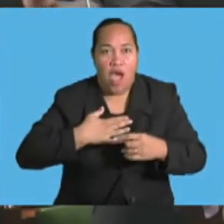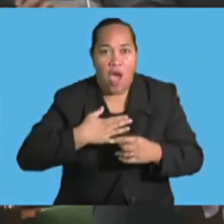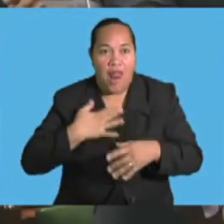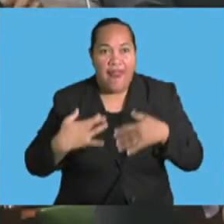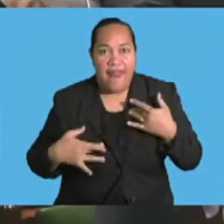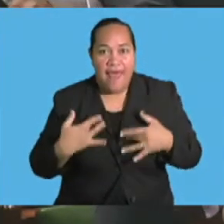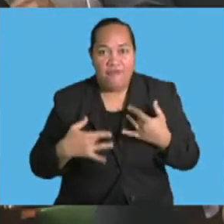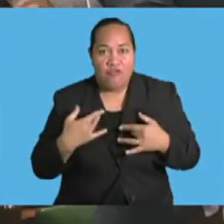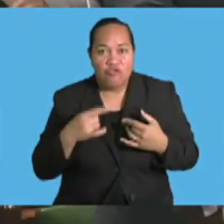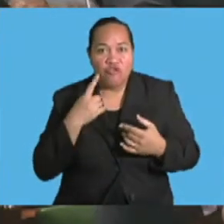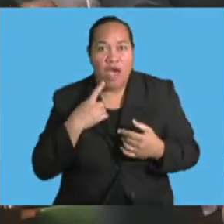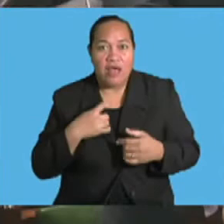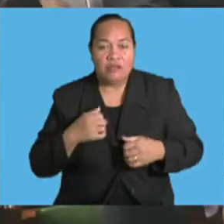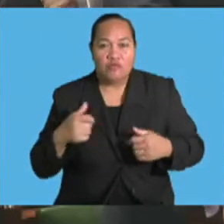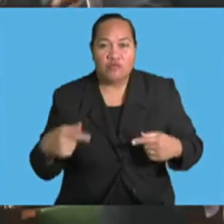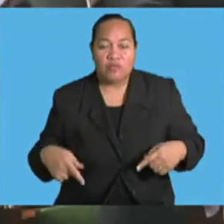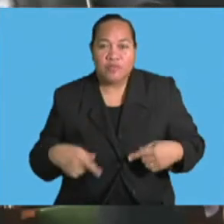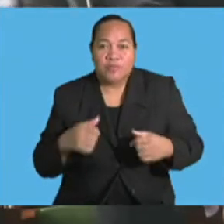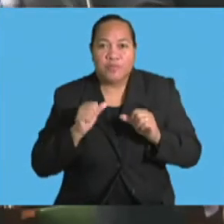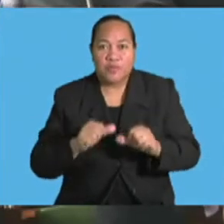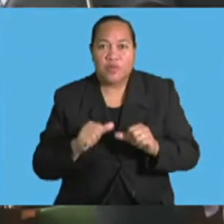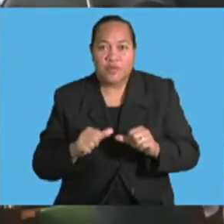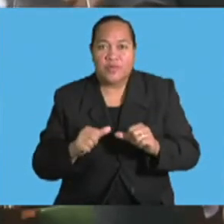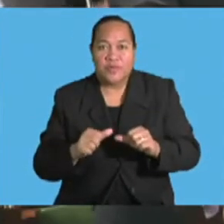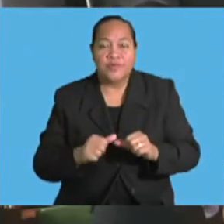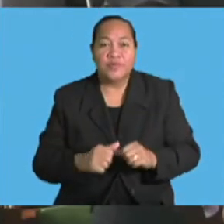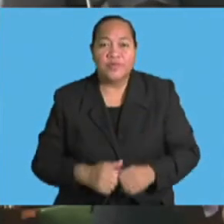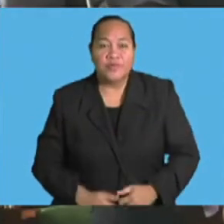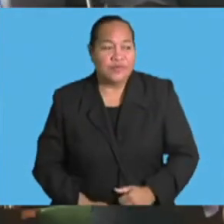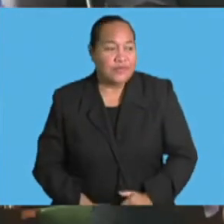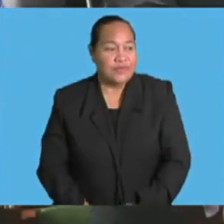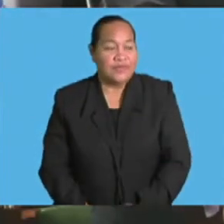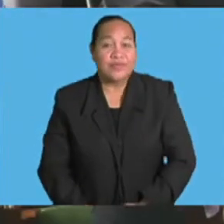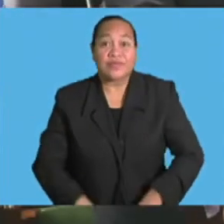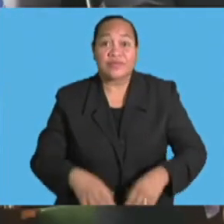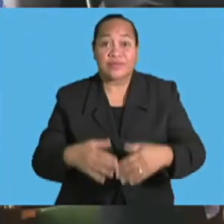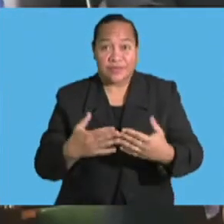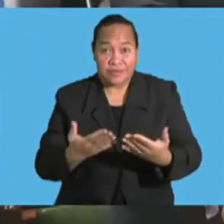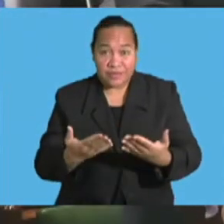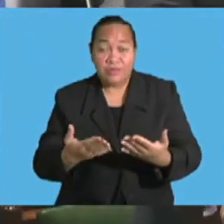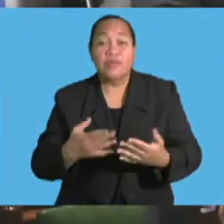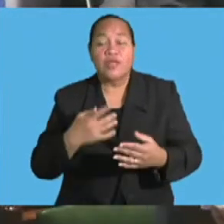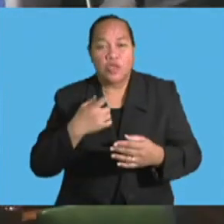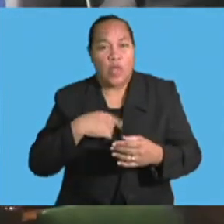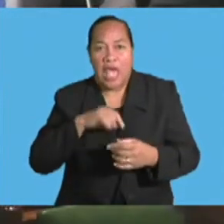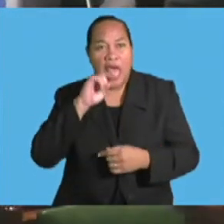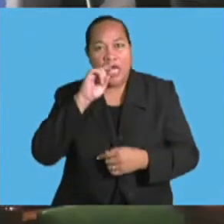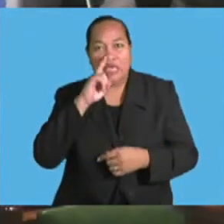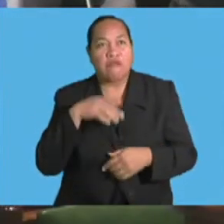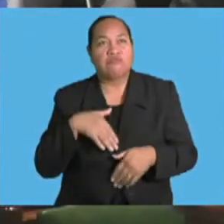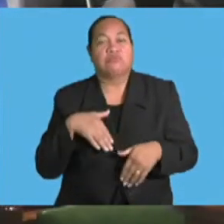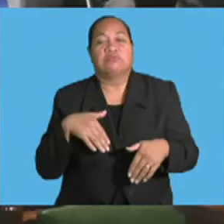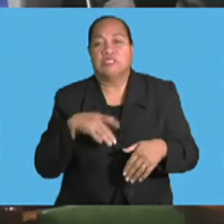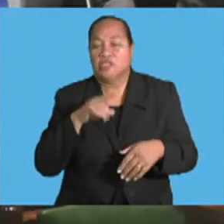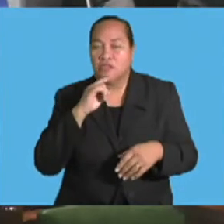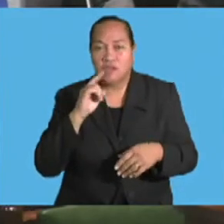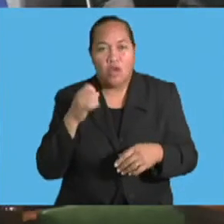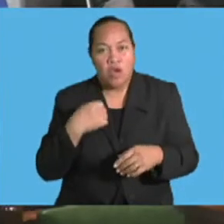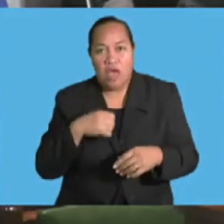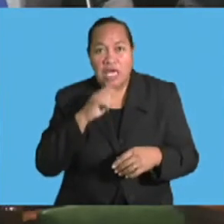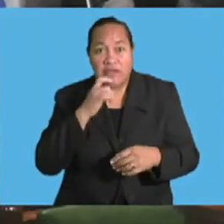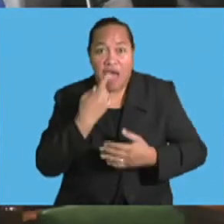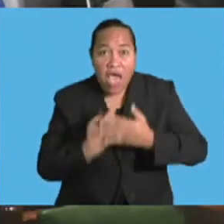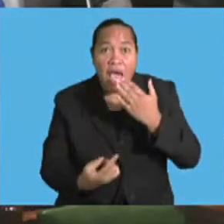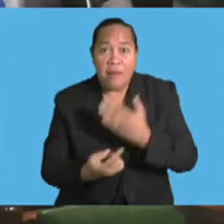no room for cynicism, no room for complacency. We cannot afford climate change fatigue to set in Fiji, because if anything,